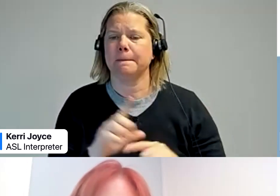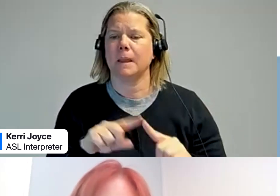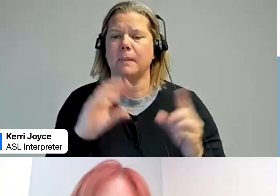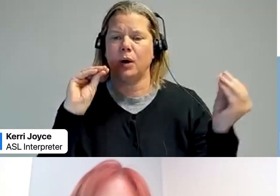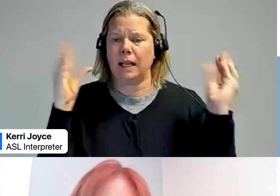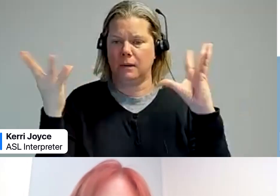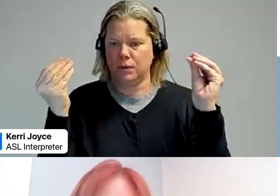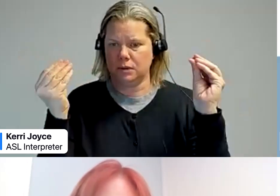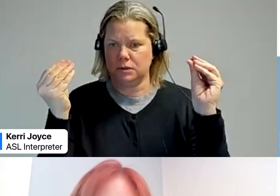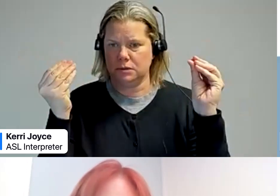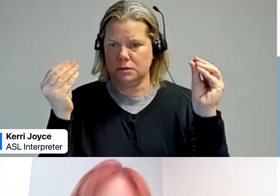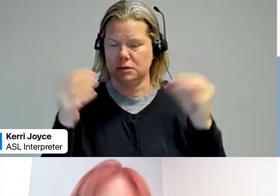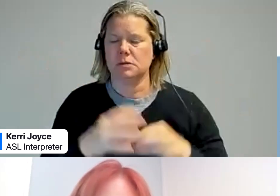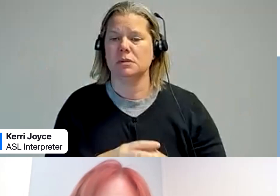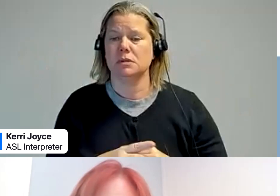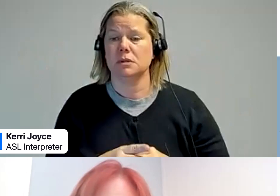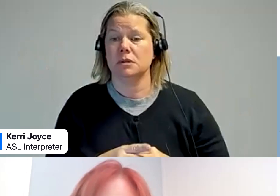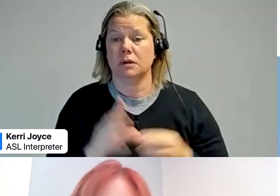ambulances and whether they need to